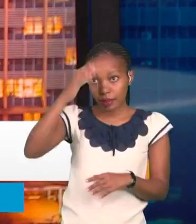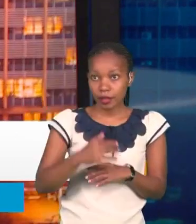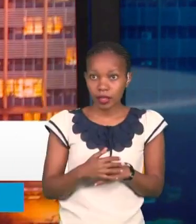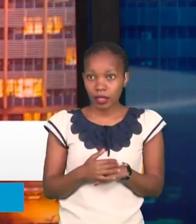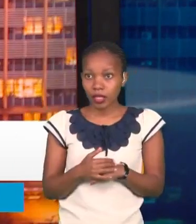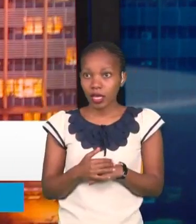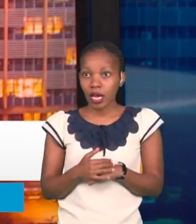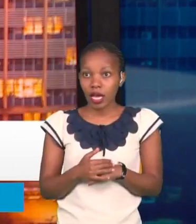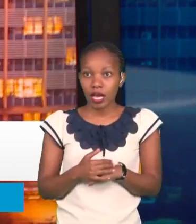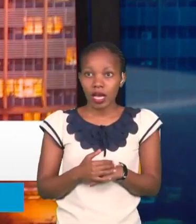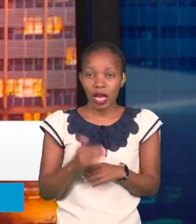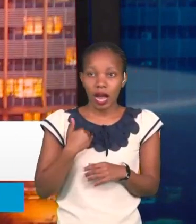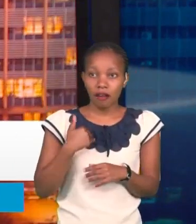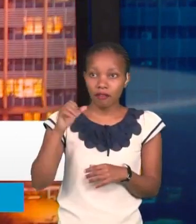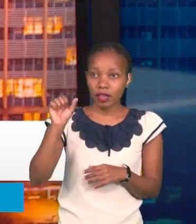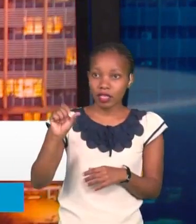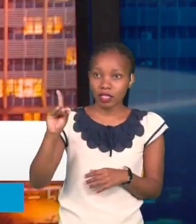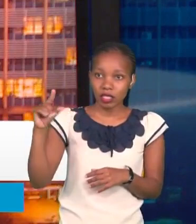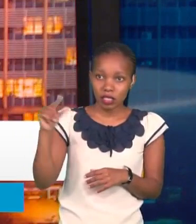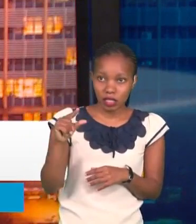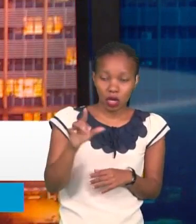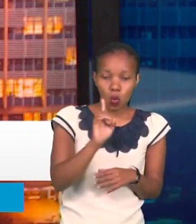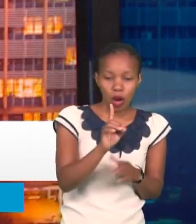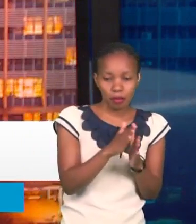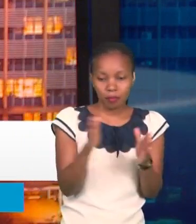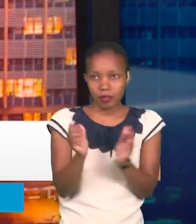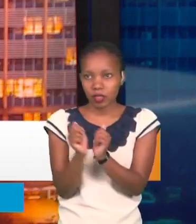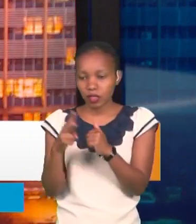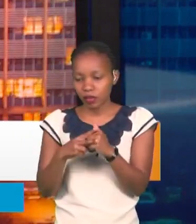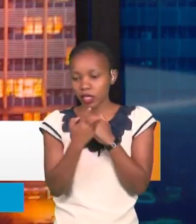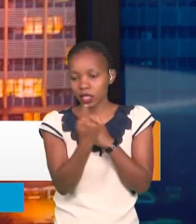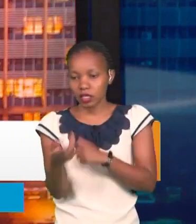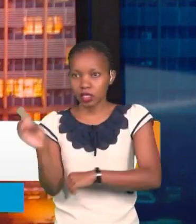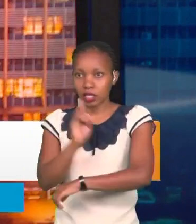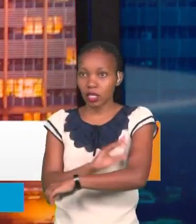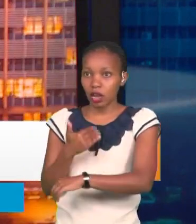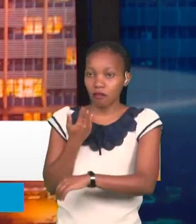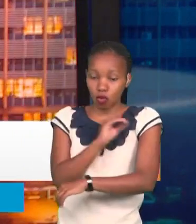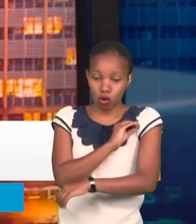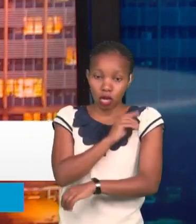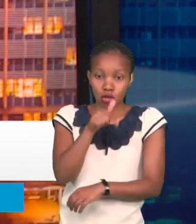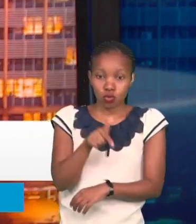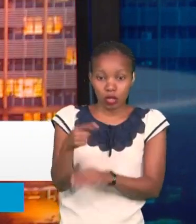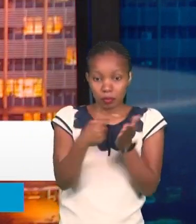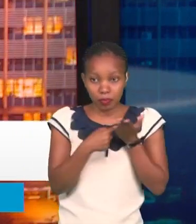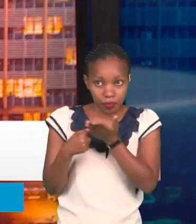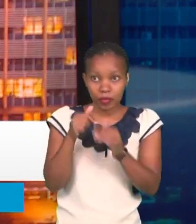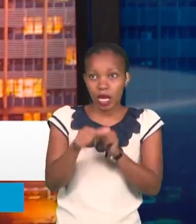we have templates of SDG 1 to 17. Each and every day has been having its own. Today we're speaking